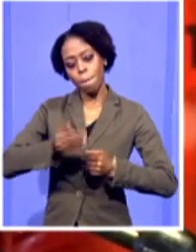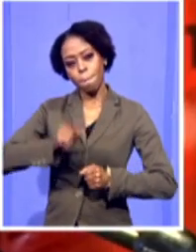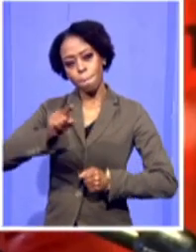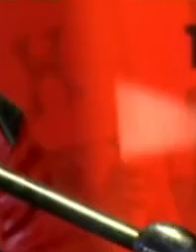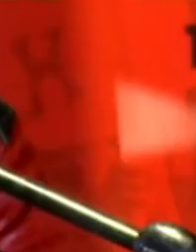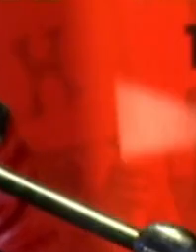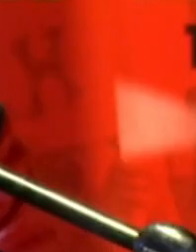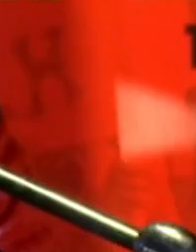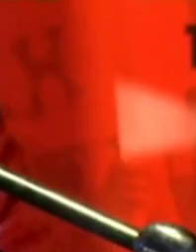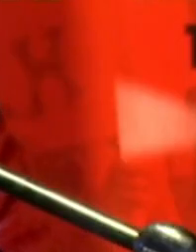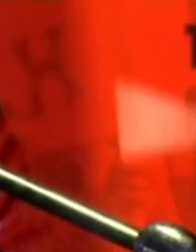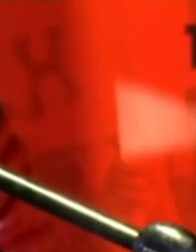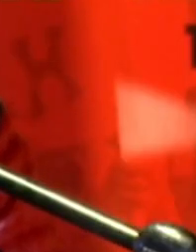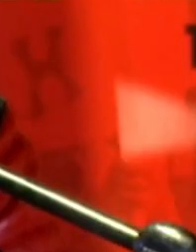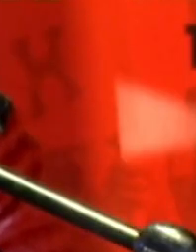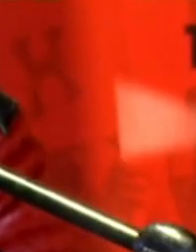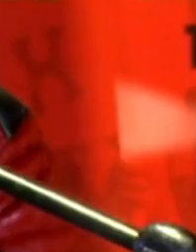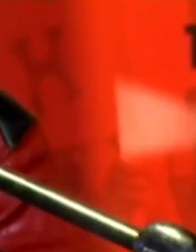mandates.